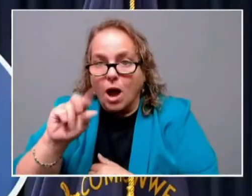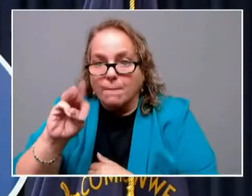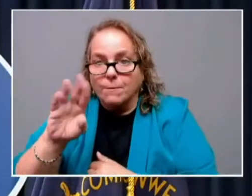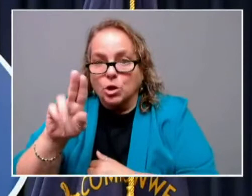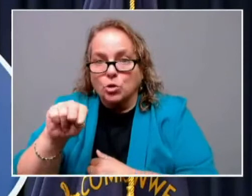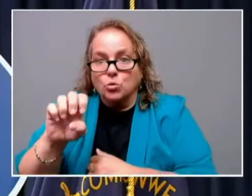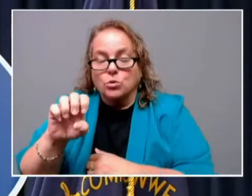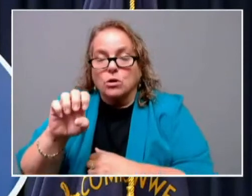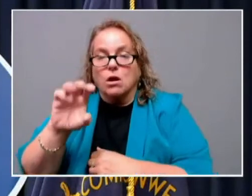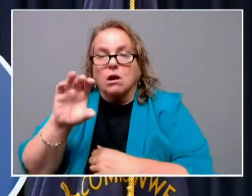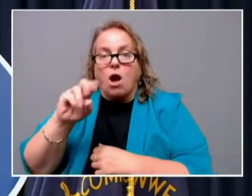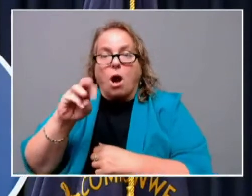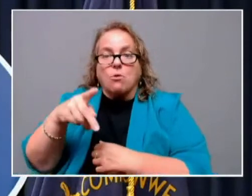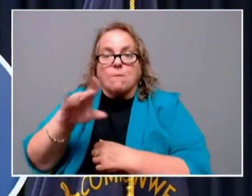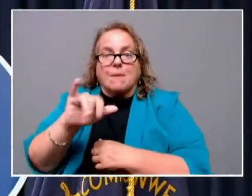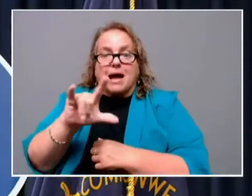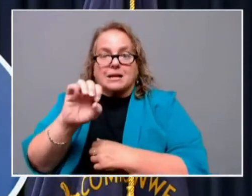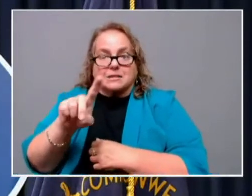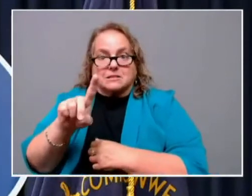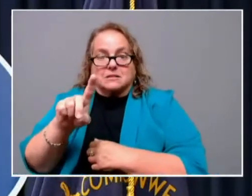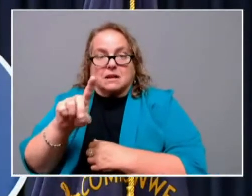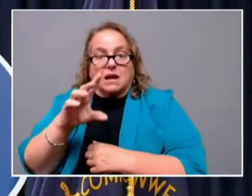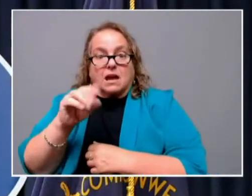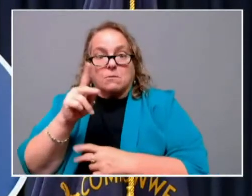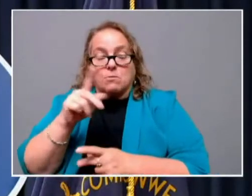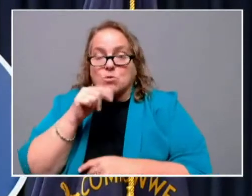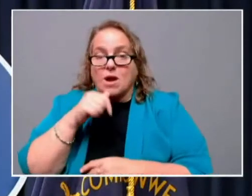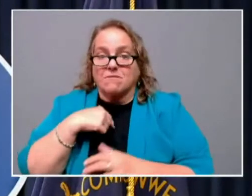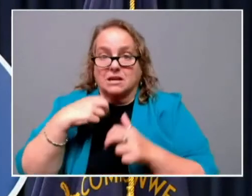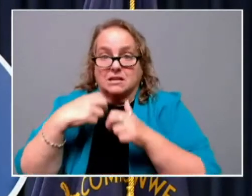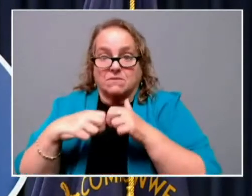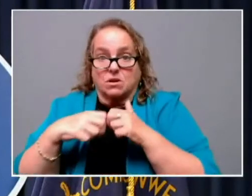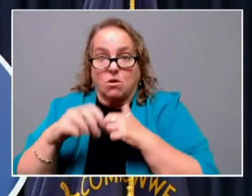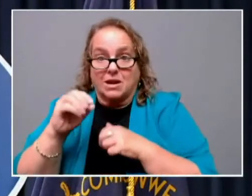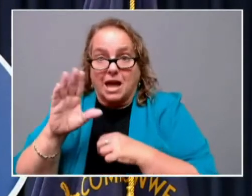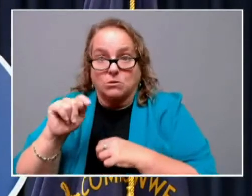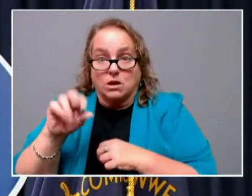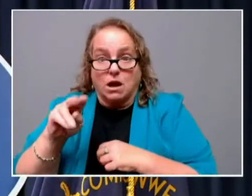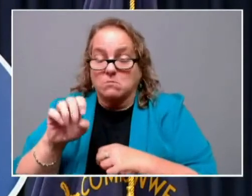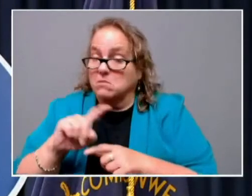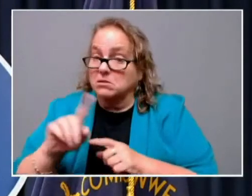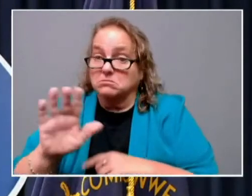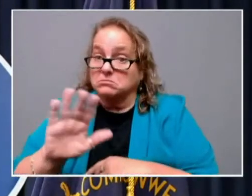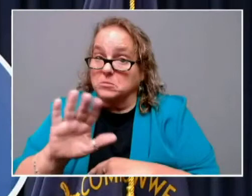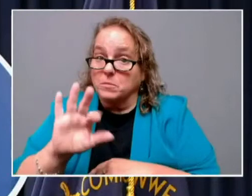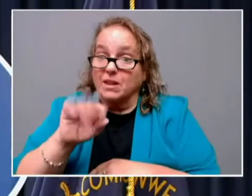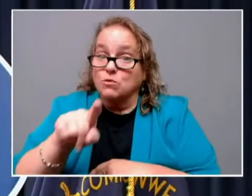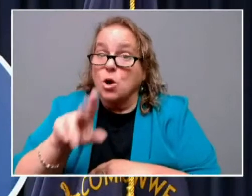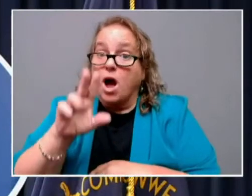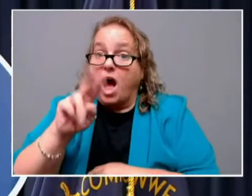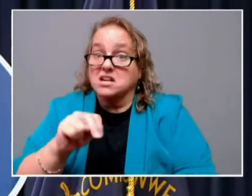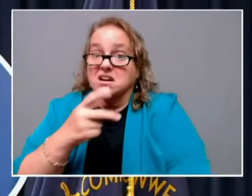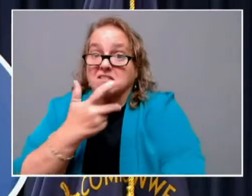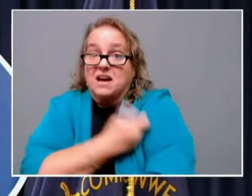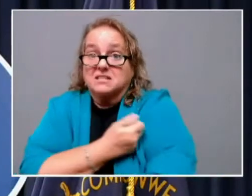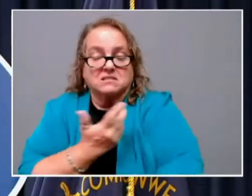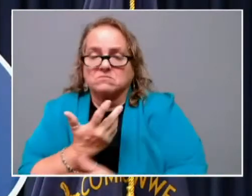are having difficult outcomes. But oh no, listen, if you're unvaccinated, there's no free